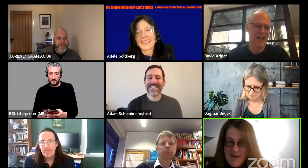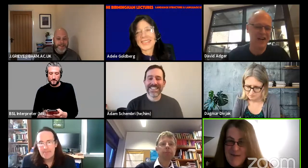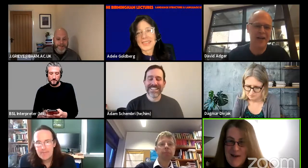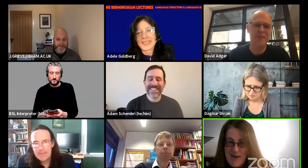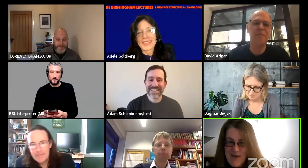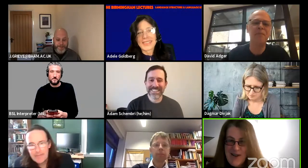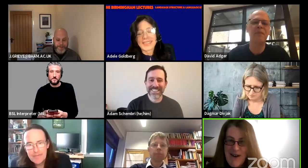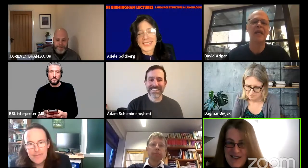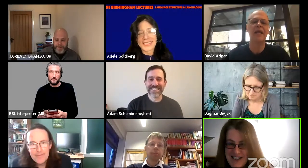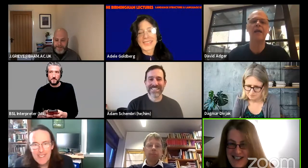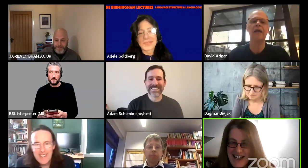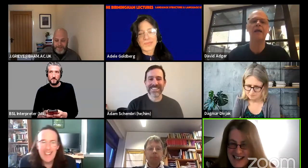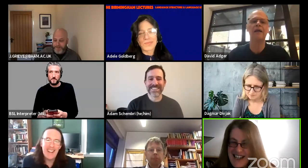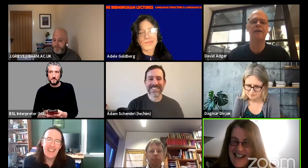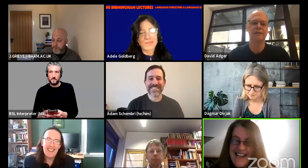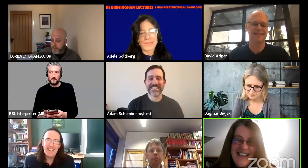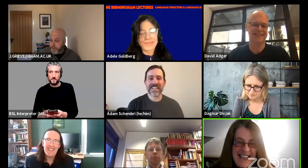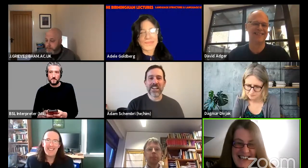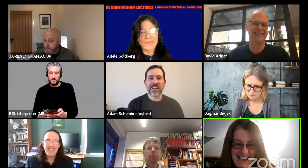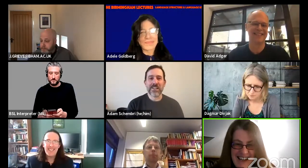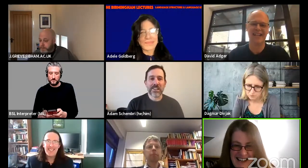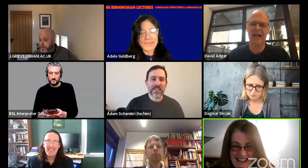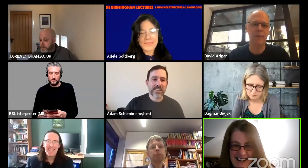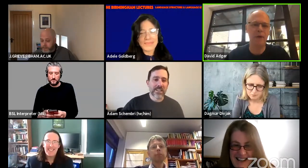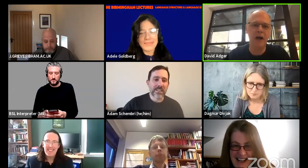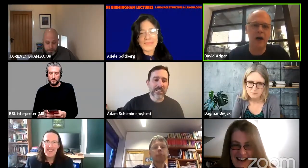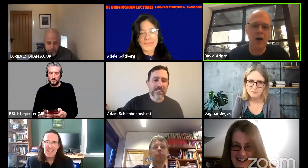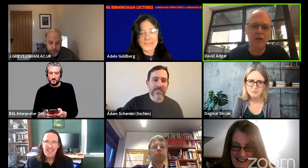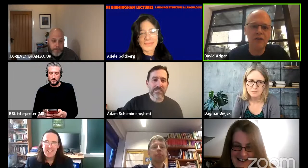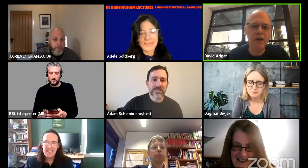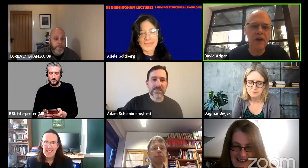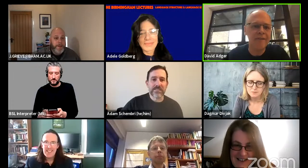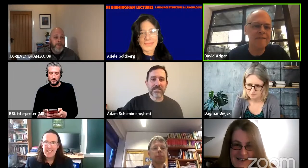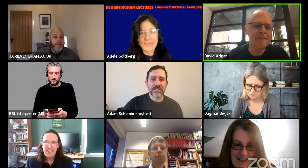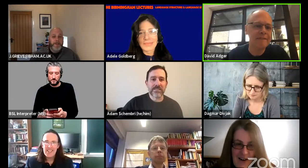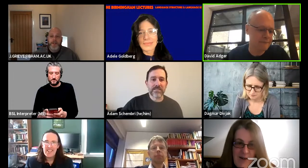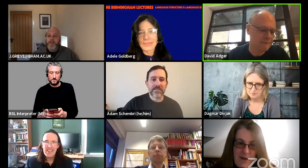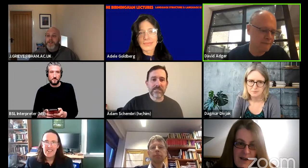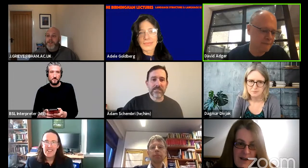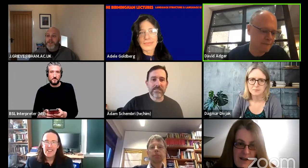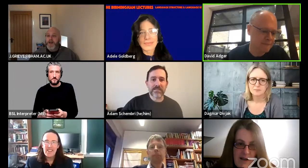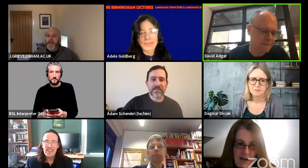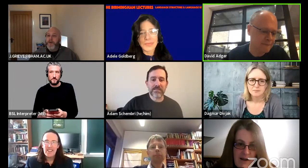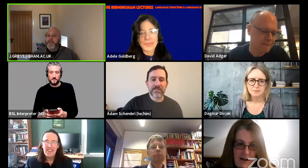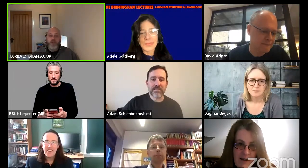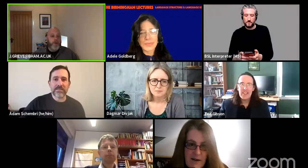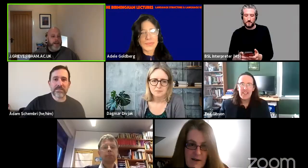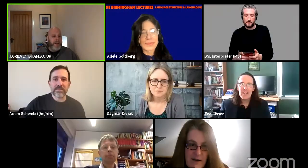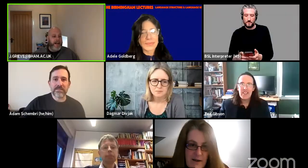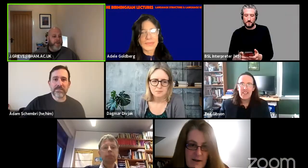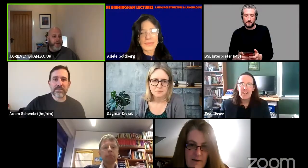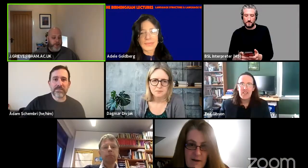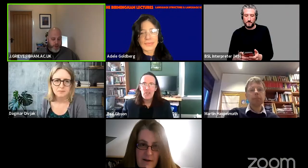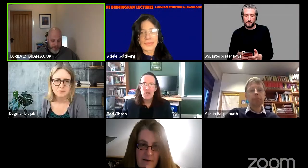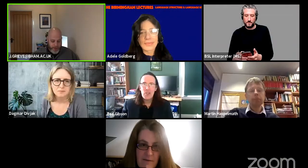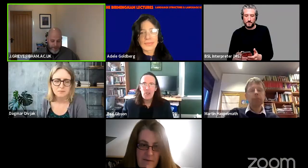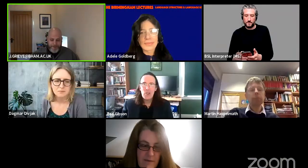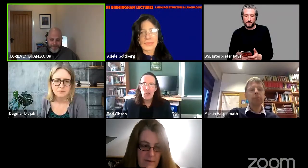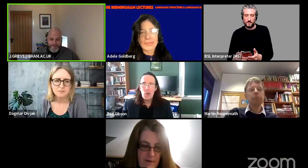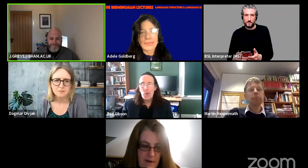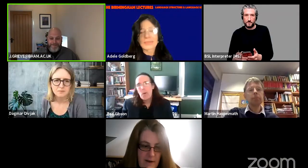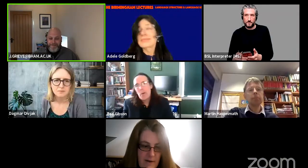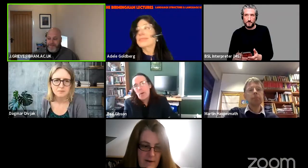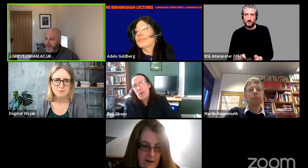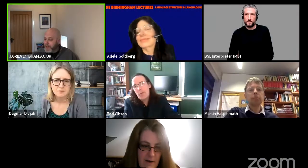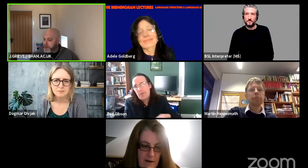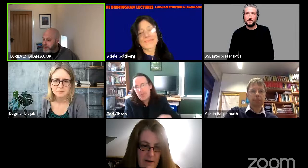It was a good move, whoever decided. Camera off. Oh, OK, great. So we're now live on YouTube, everyone,